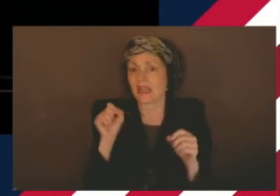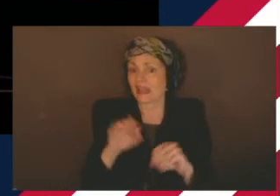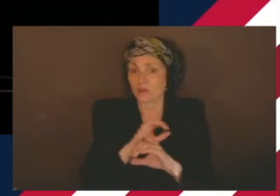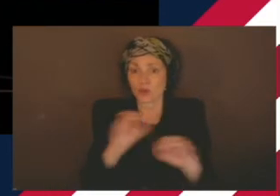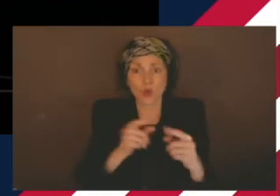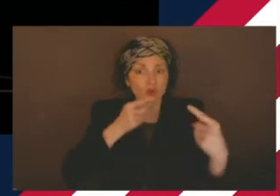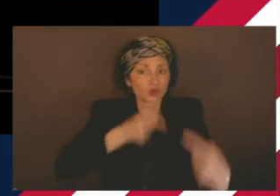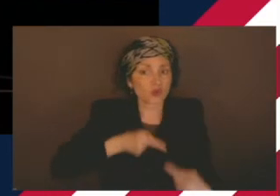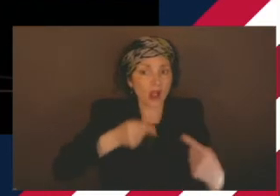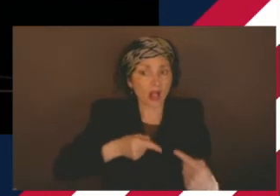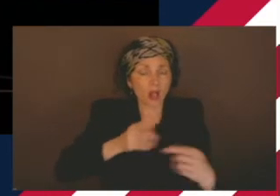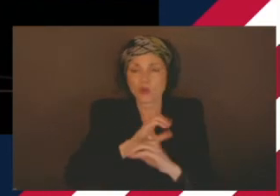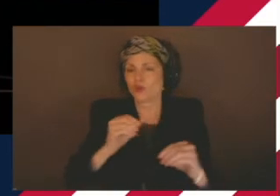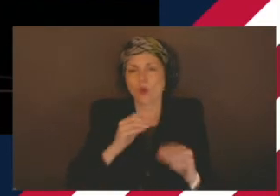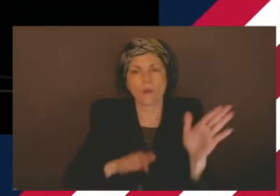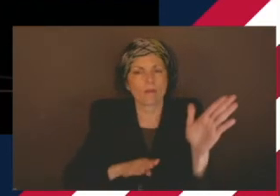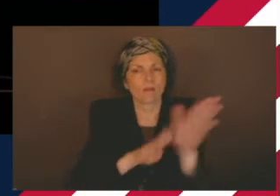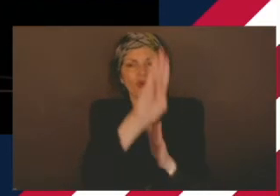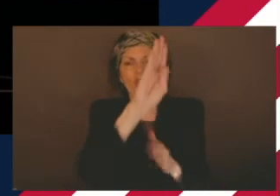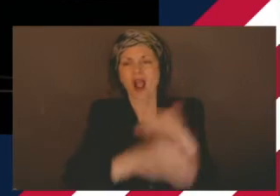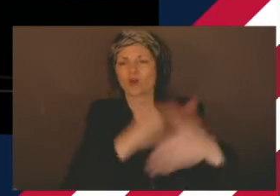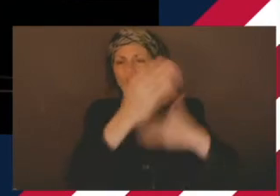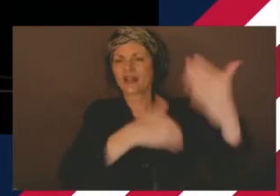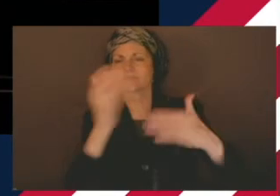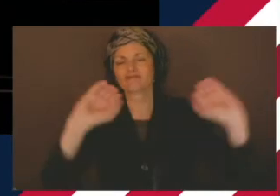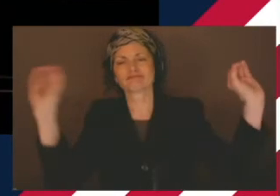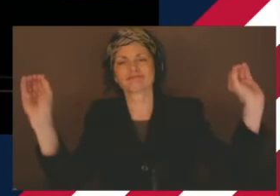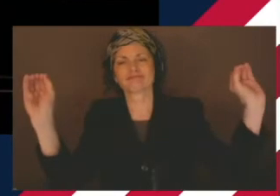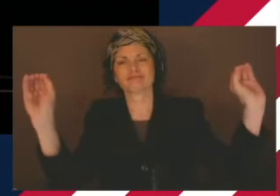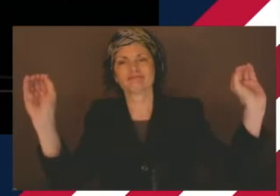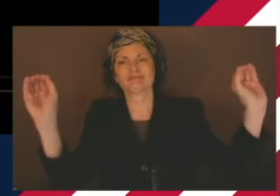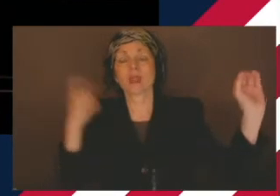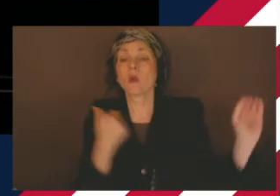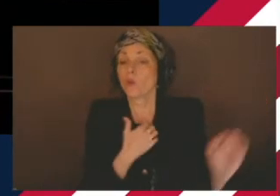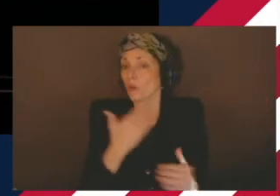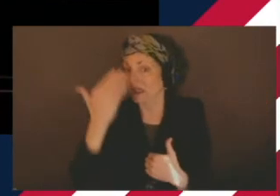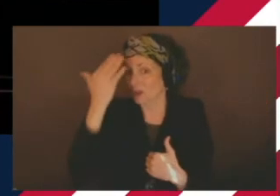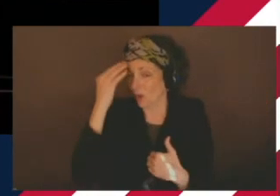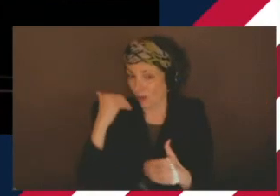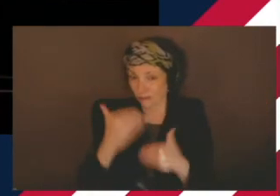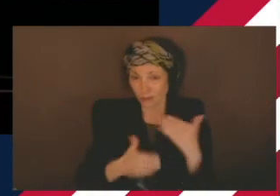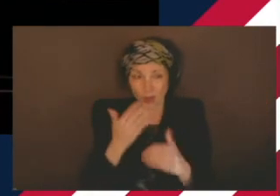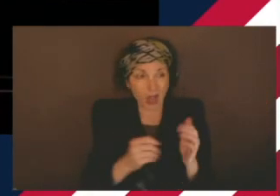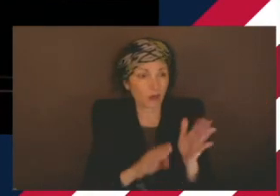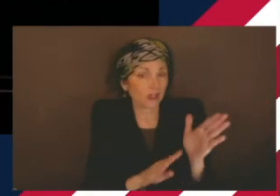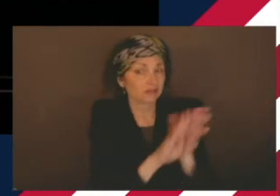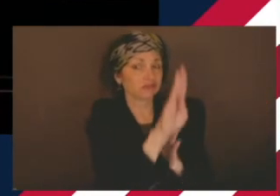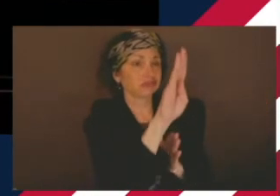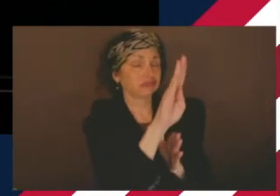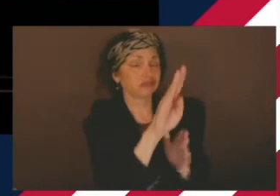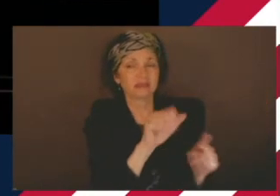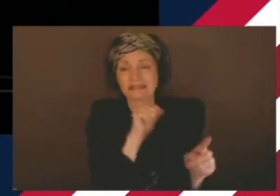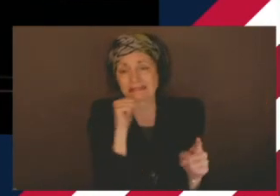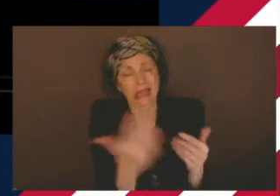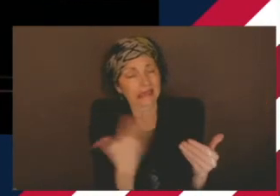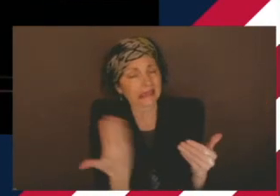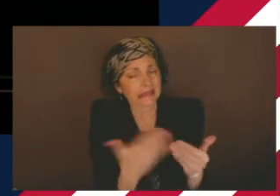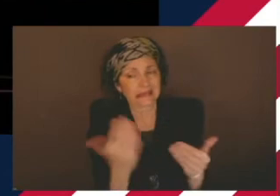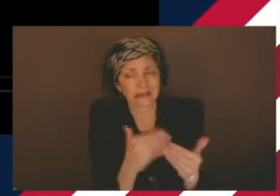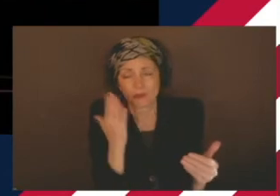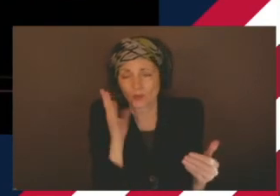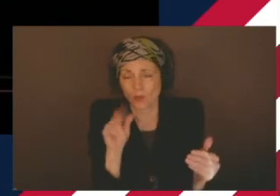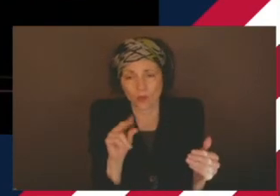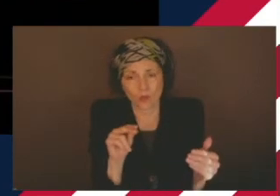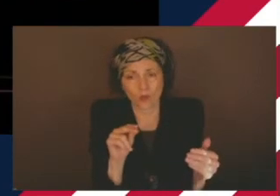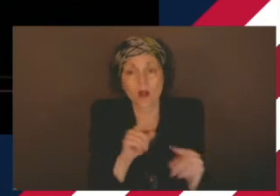progress. We know that progress is rarely easy, but together I believe that we can move our country forward